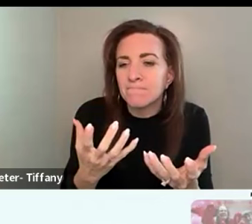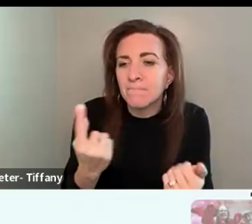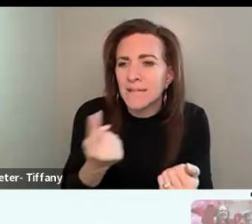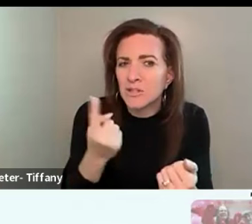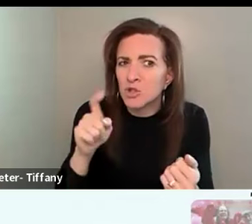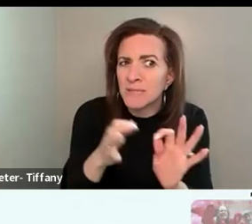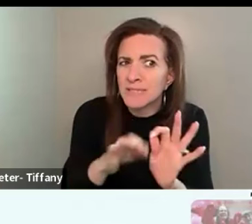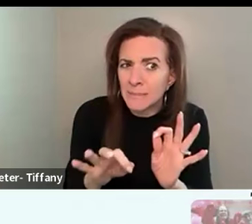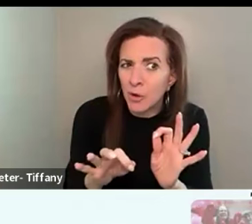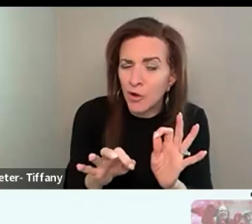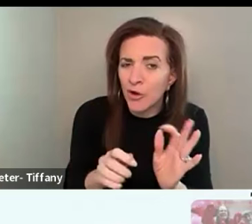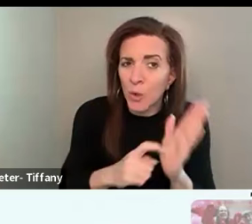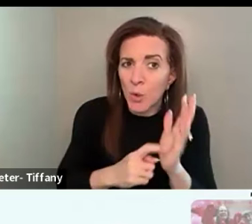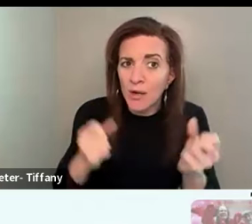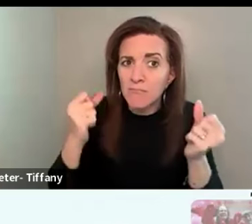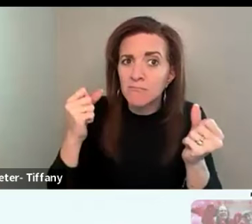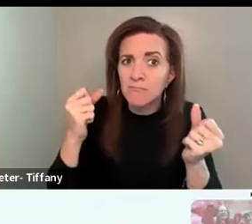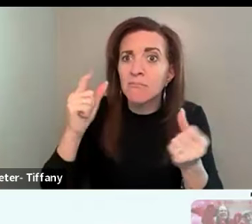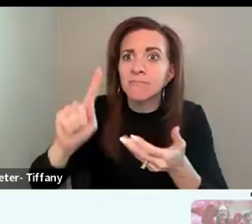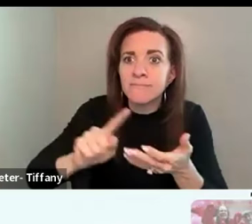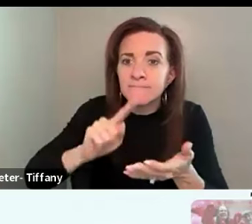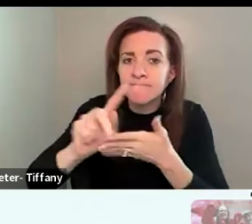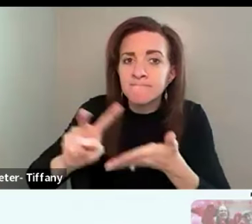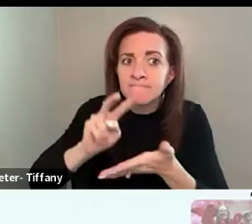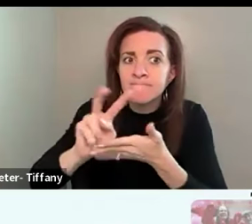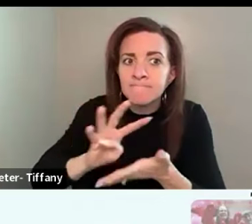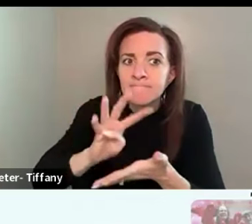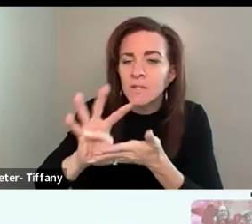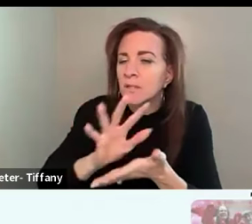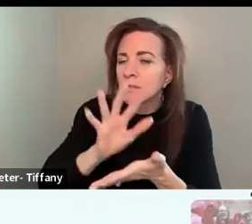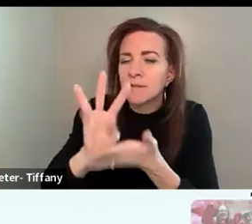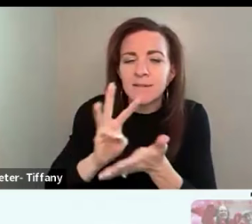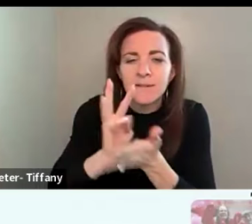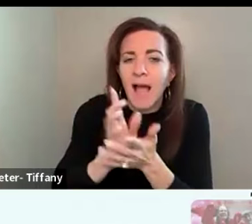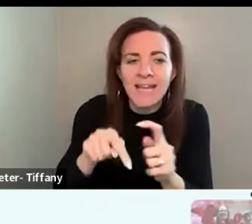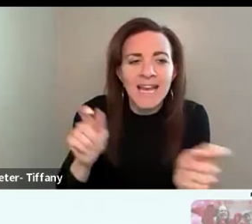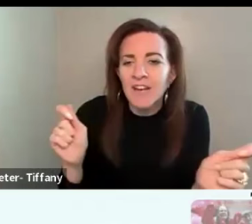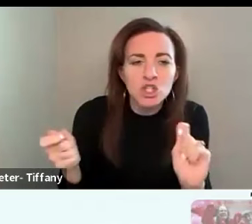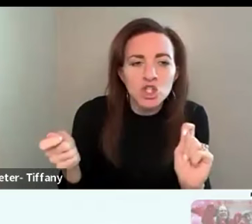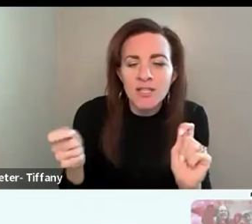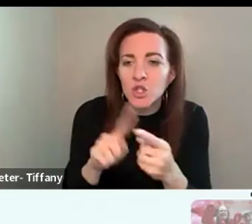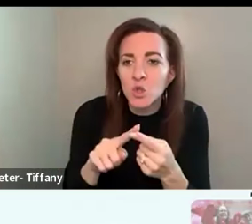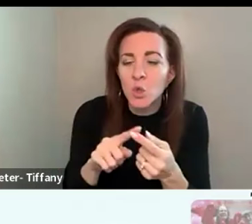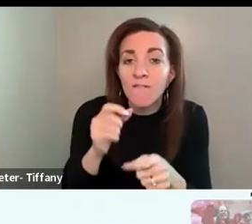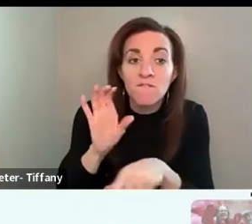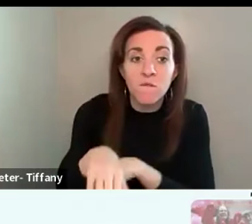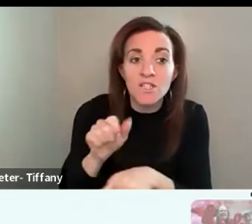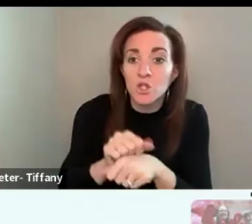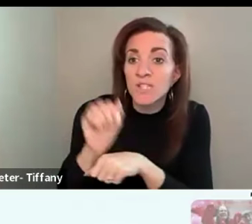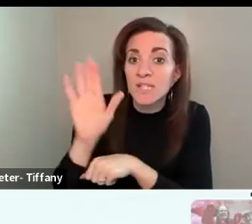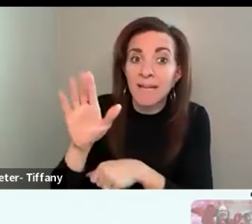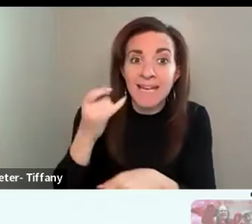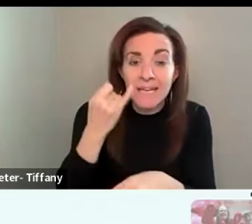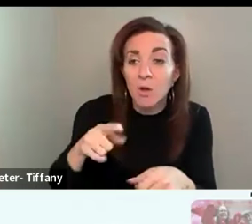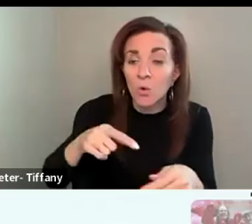be simple that's taking multiple hours, and I can't even like adjust it to make it submit. And if it has to be done by the end